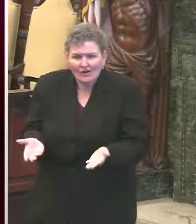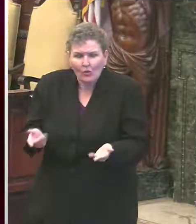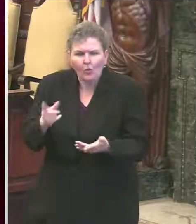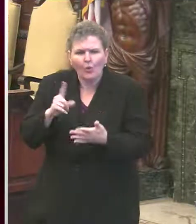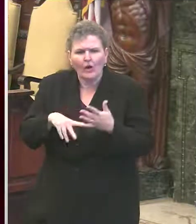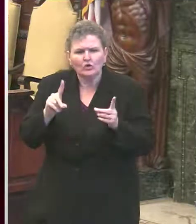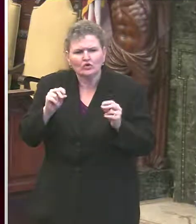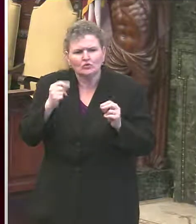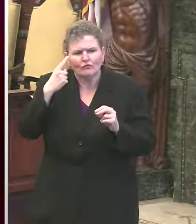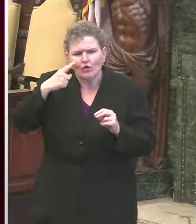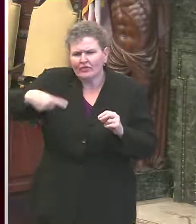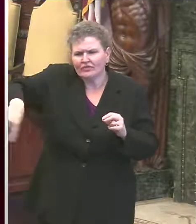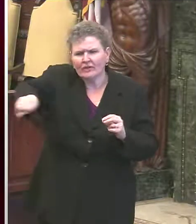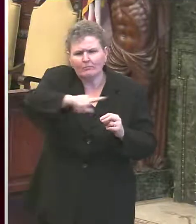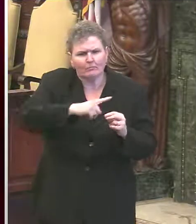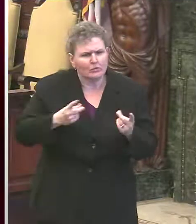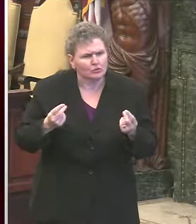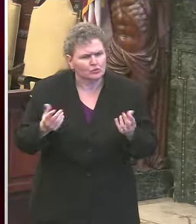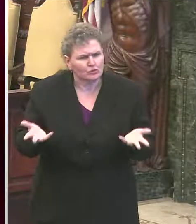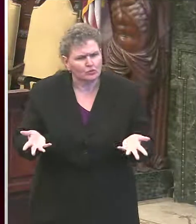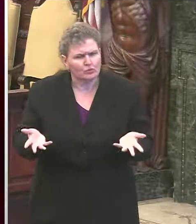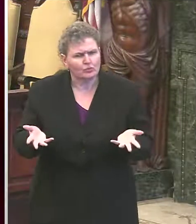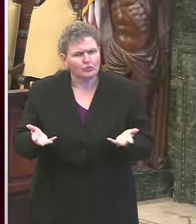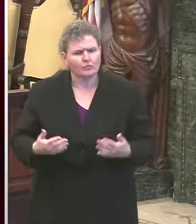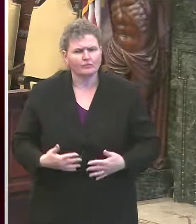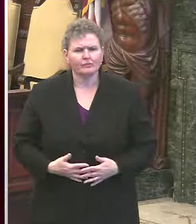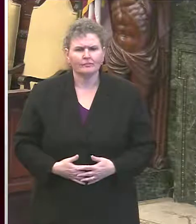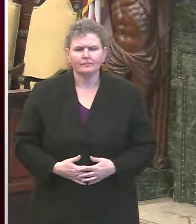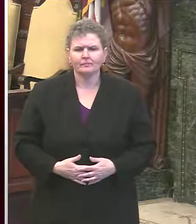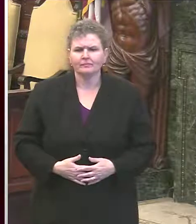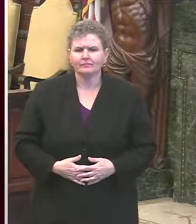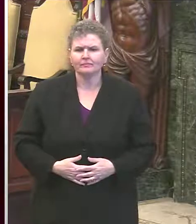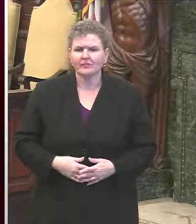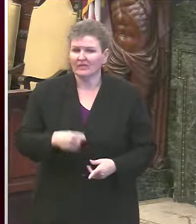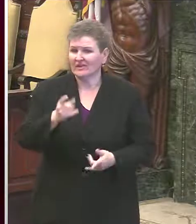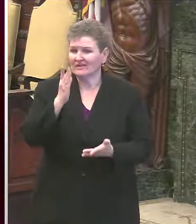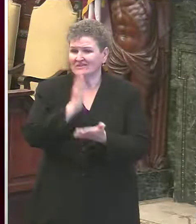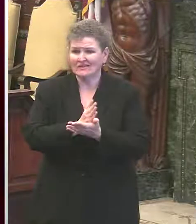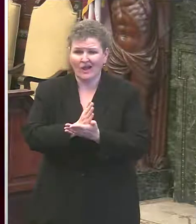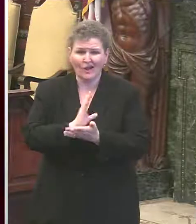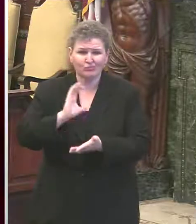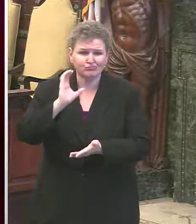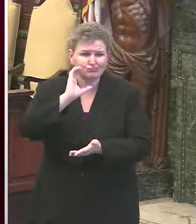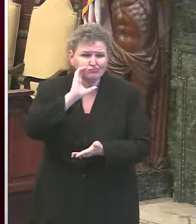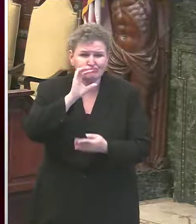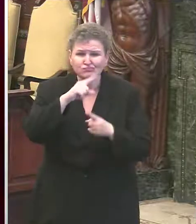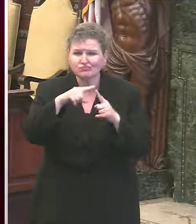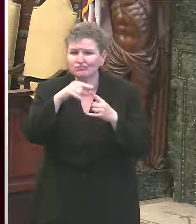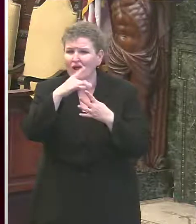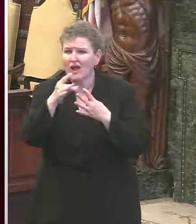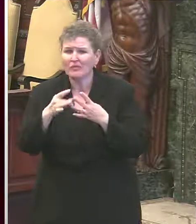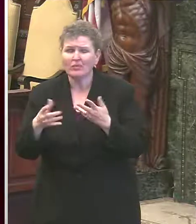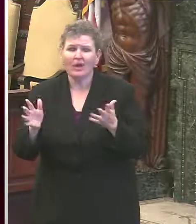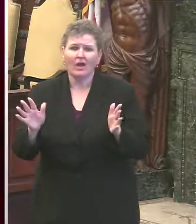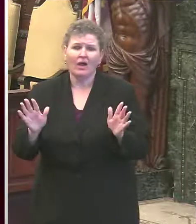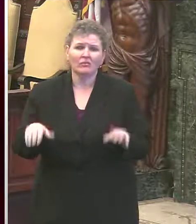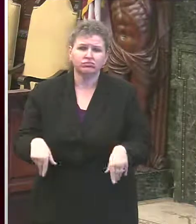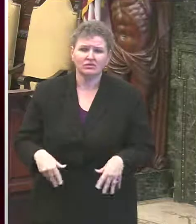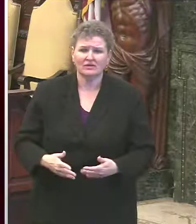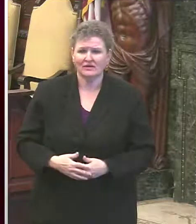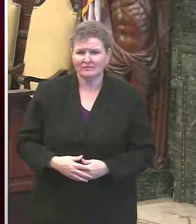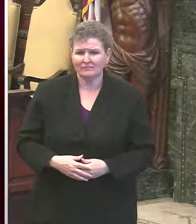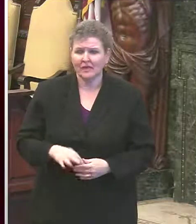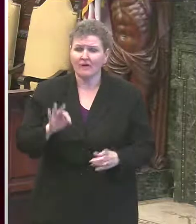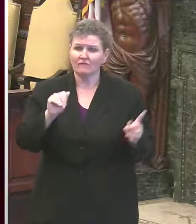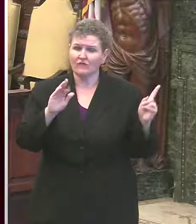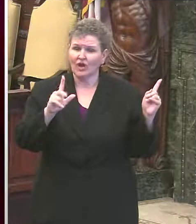is there anything to be said for the fact that they've sort of lost time on the hunt for a vaccine? Well, if people got it emailed to them